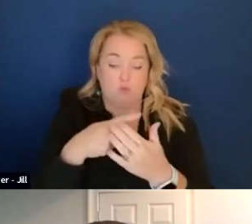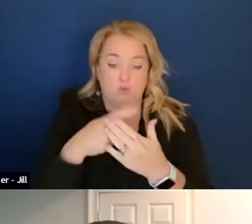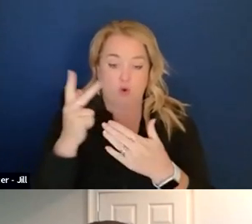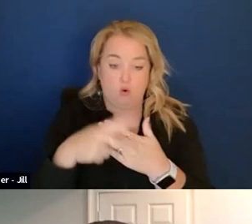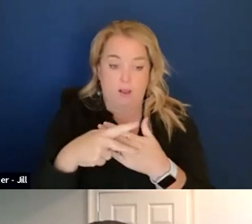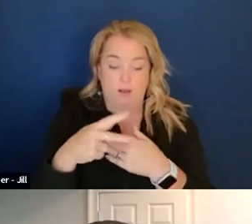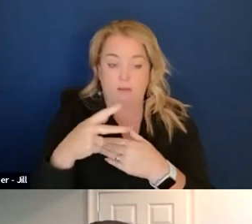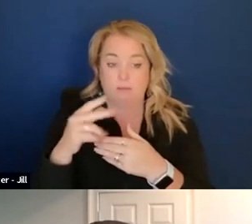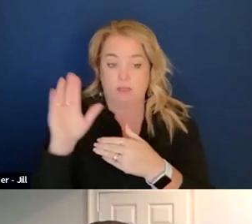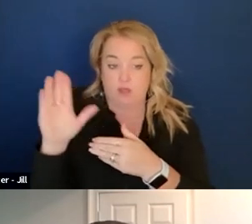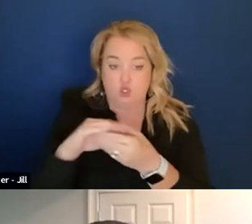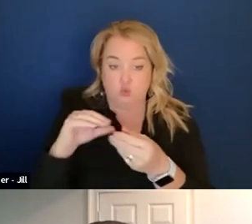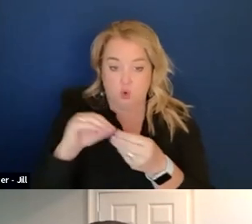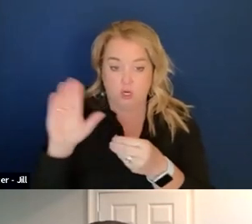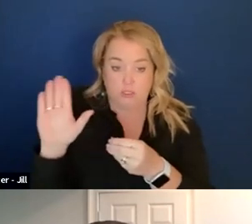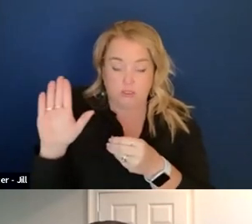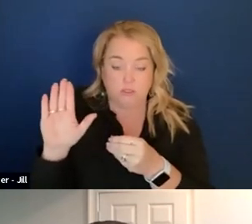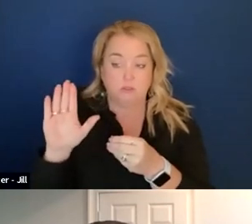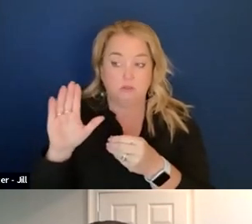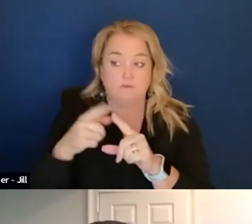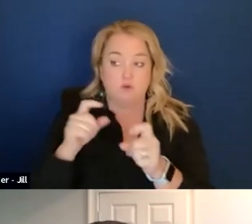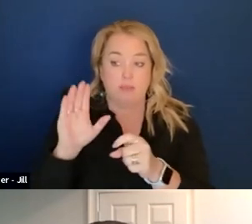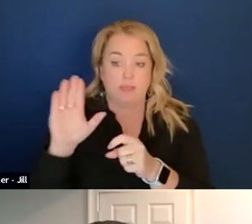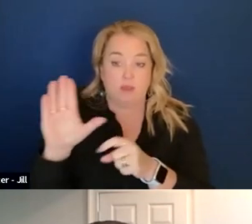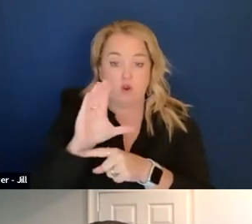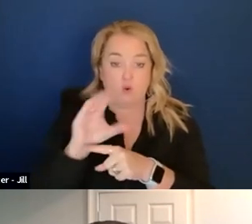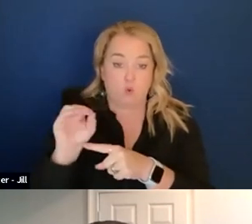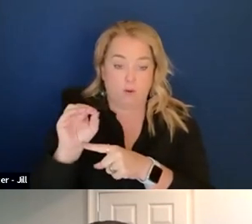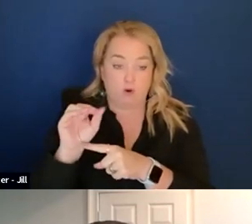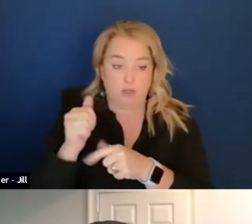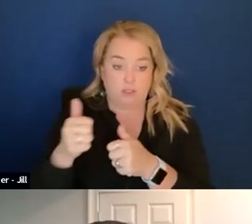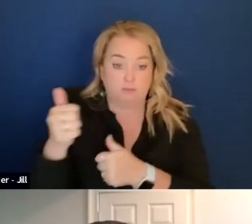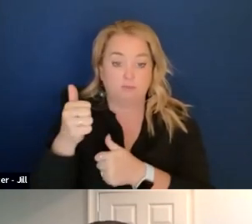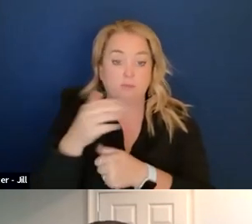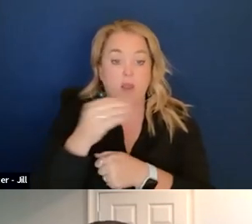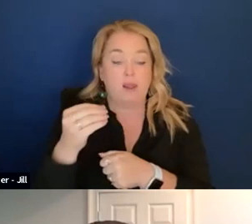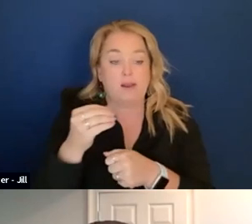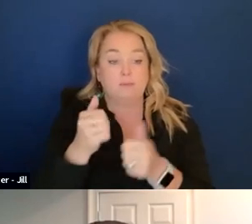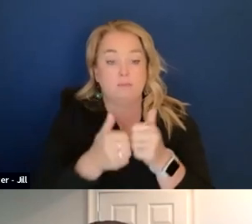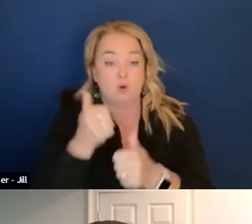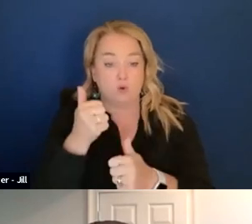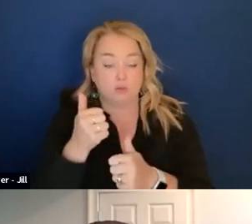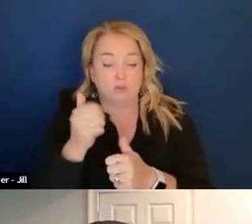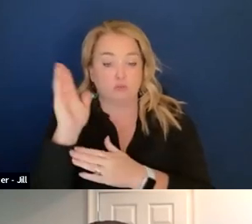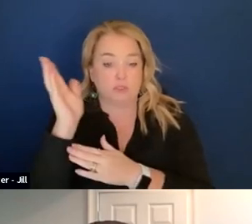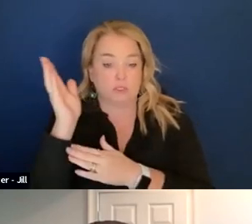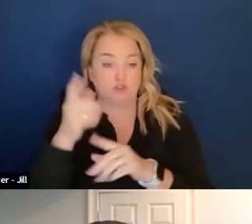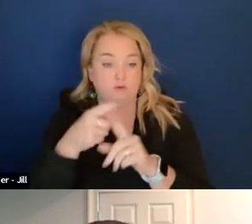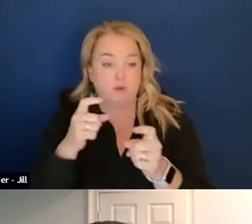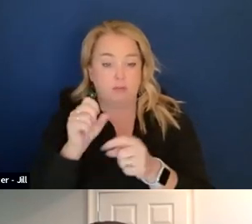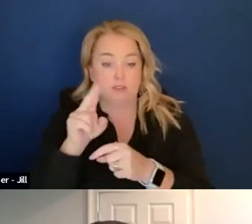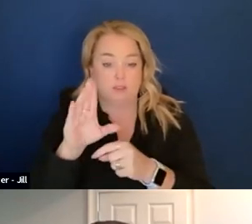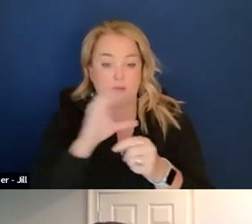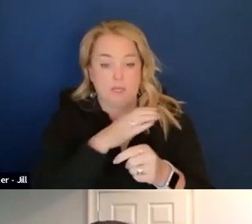and tell their story from their corporate. And then mostly presentations from the